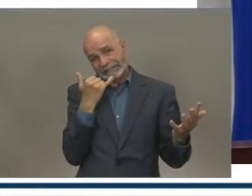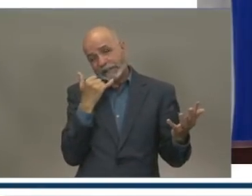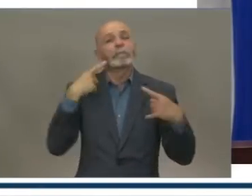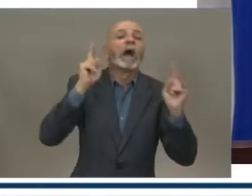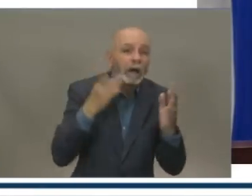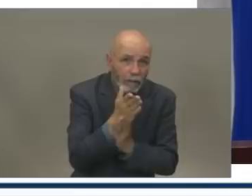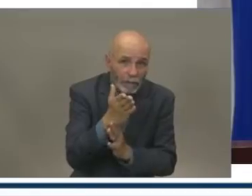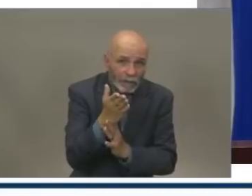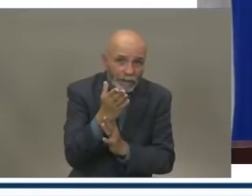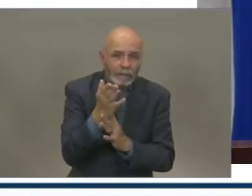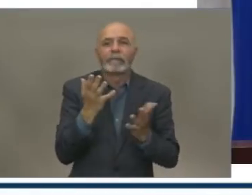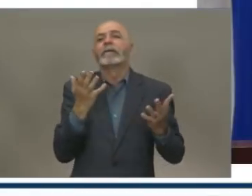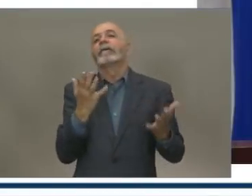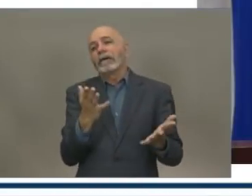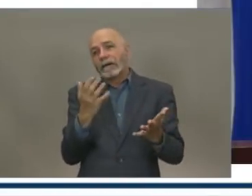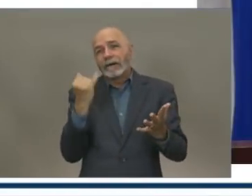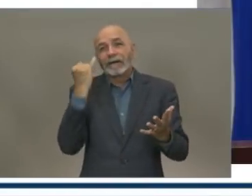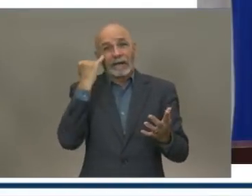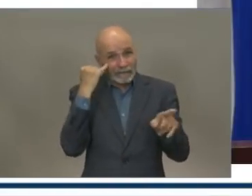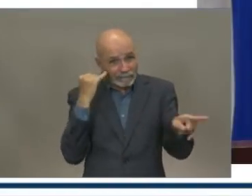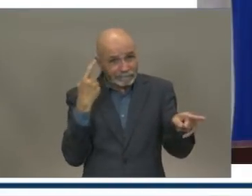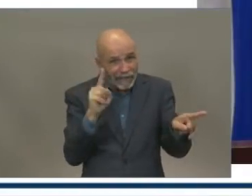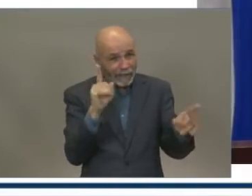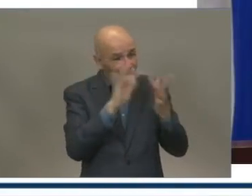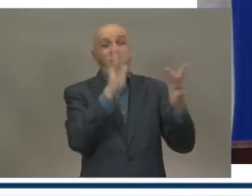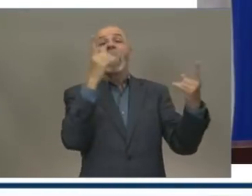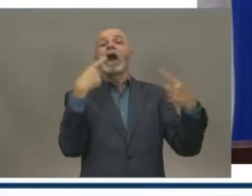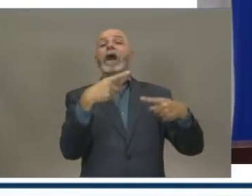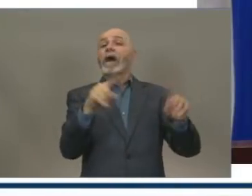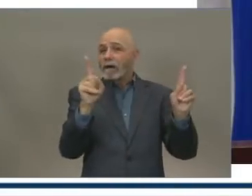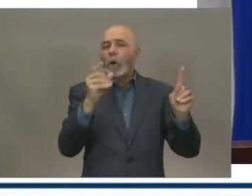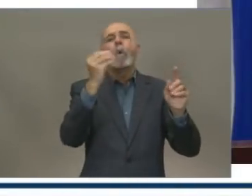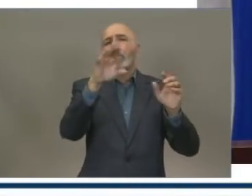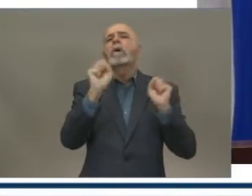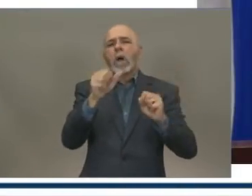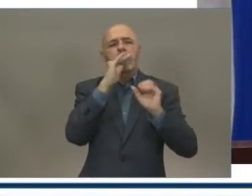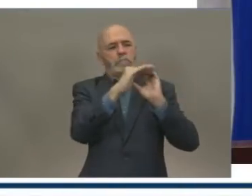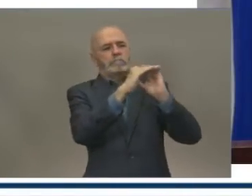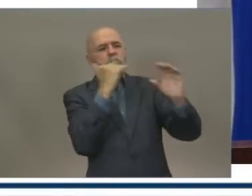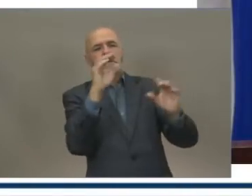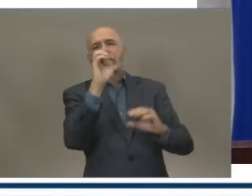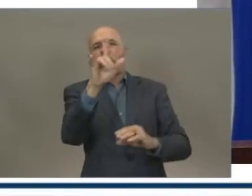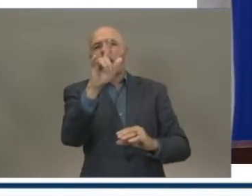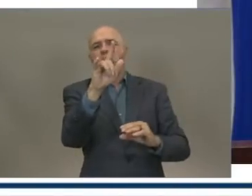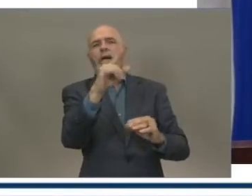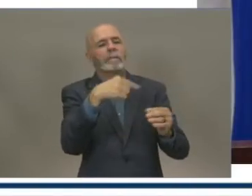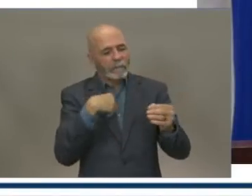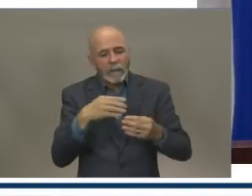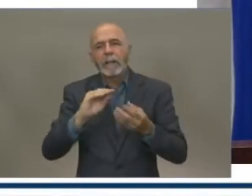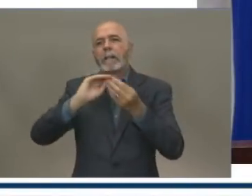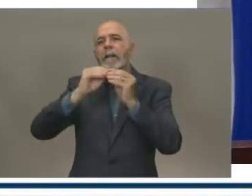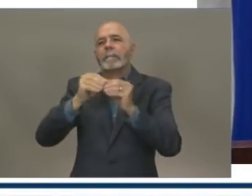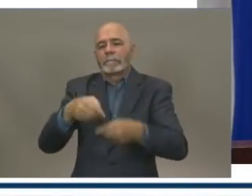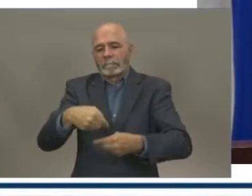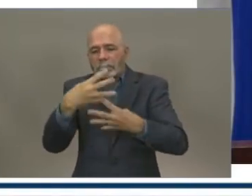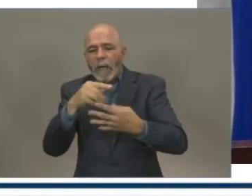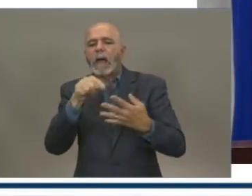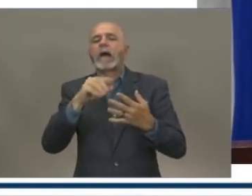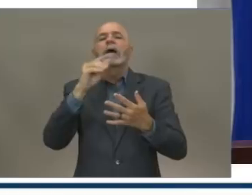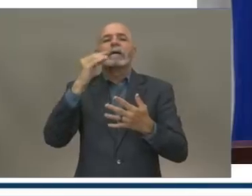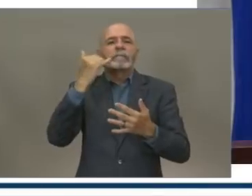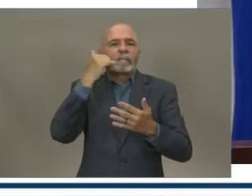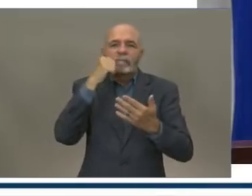get through, you'll be able to get your record. It can be either emailed to you or through land mail to your home.